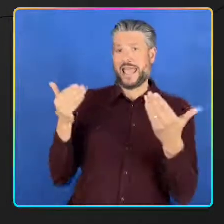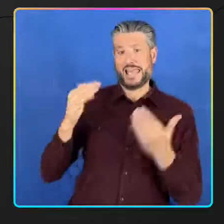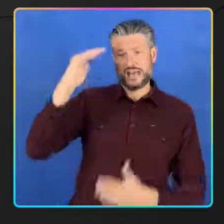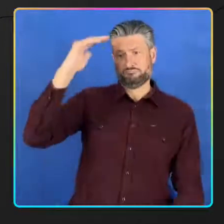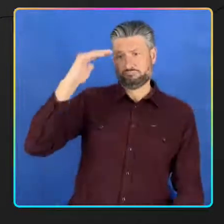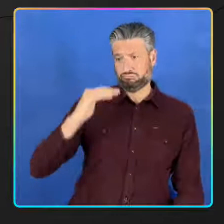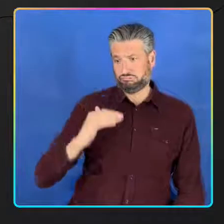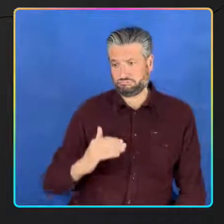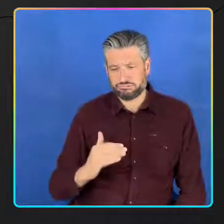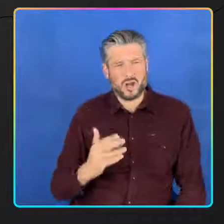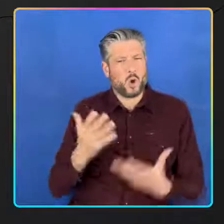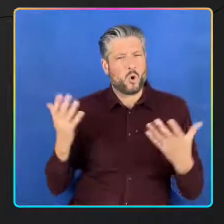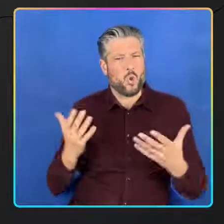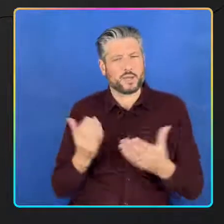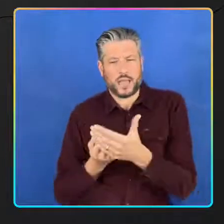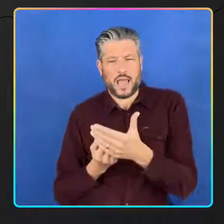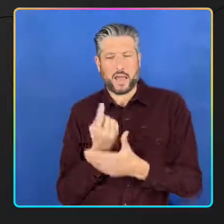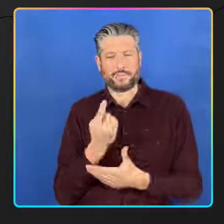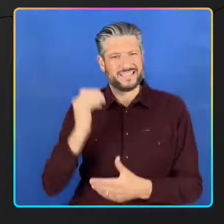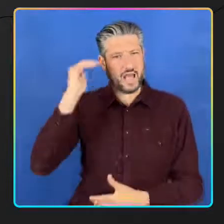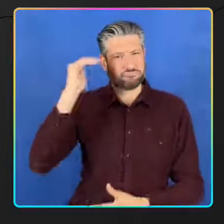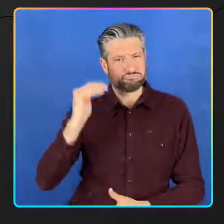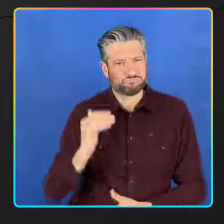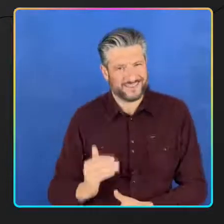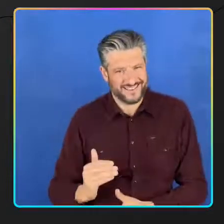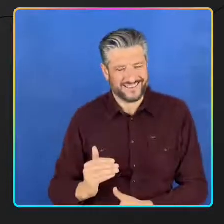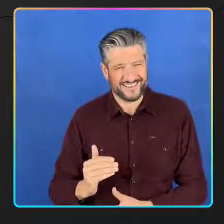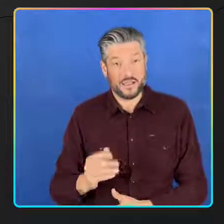would you describe what your average day is? What does it